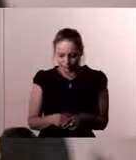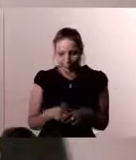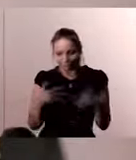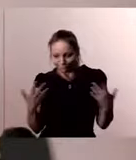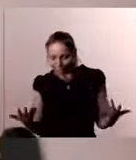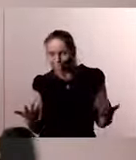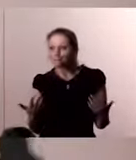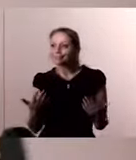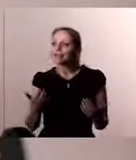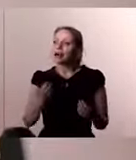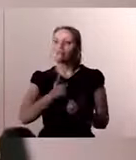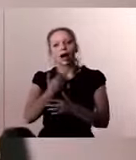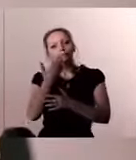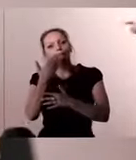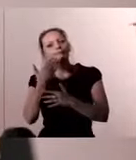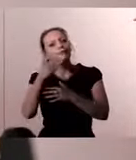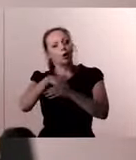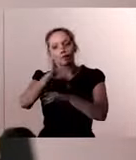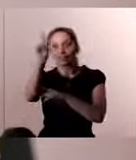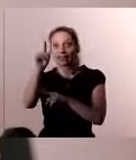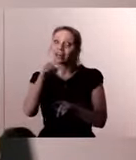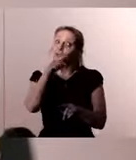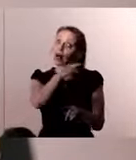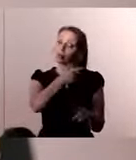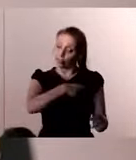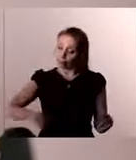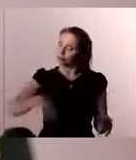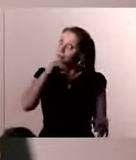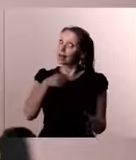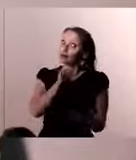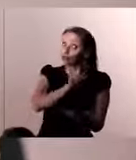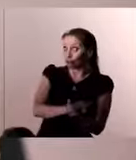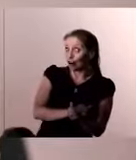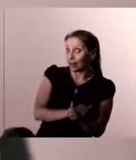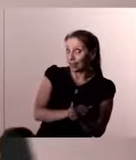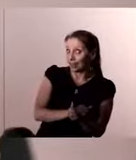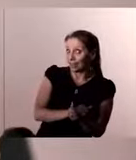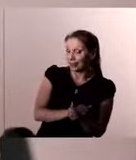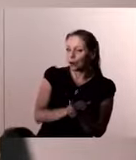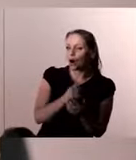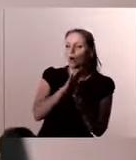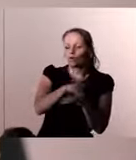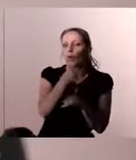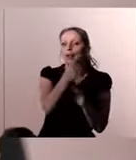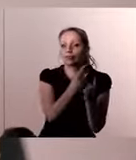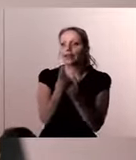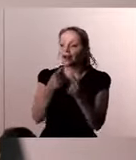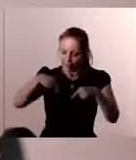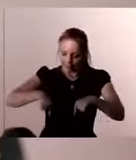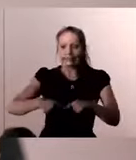So my message today is that, in fact, he was right, at least about one thing. I think our situation is really